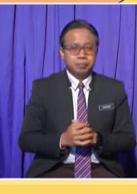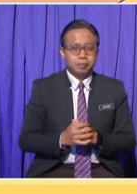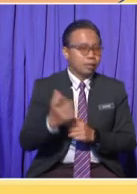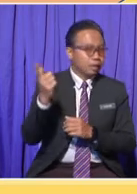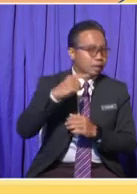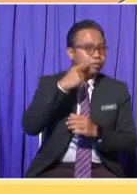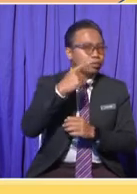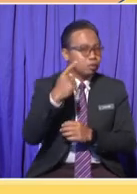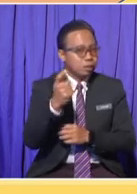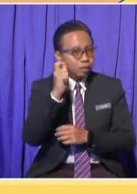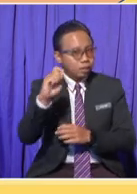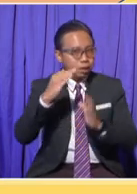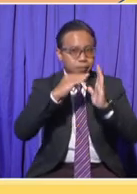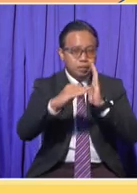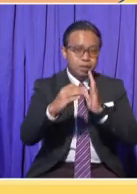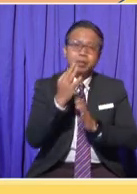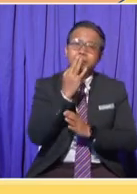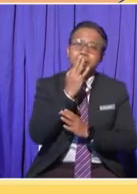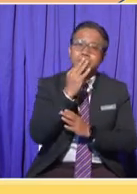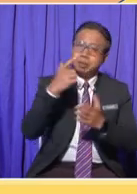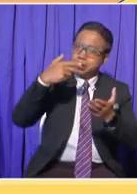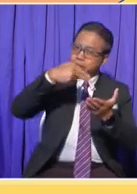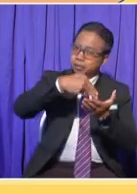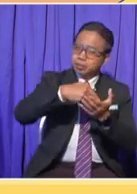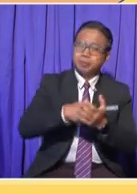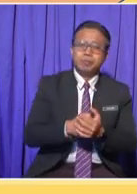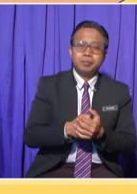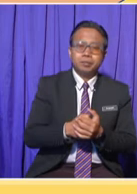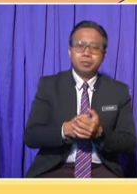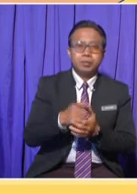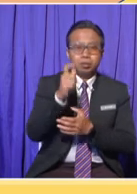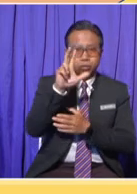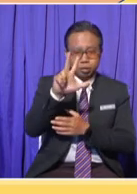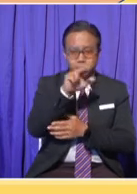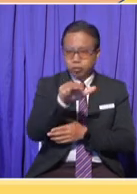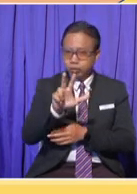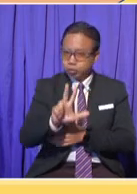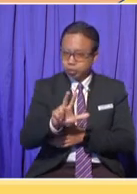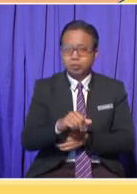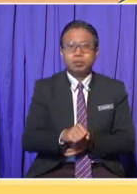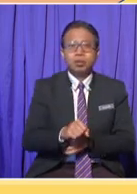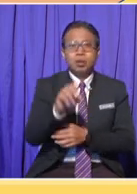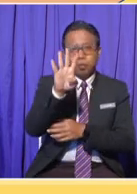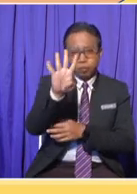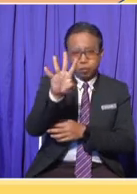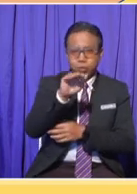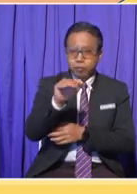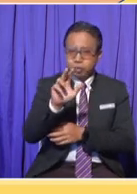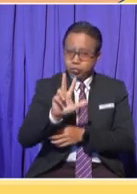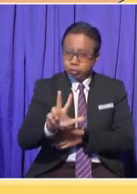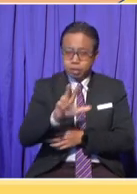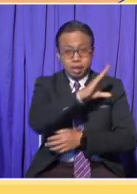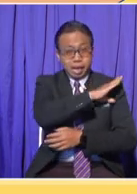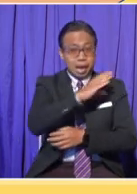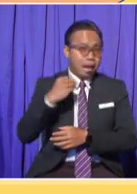Let's say the improper fractions again. 3 over 3, 4 over 3, and